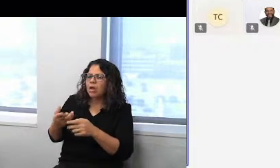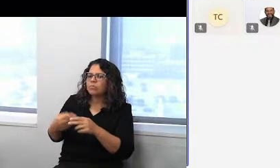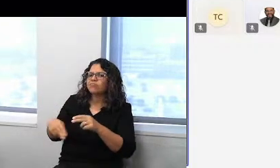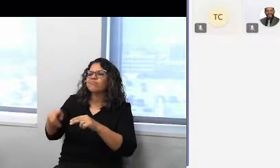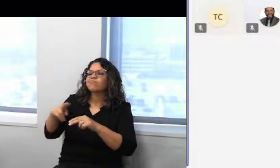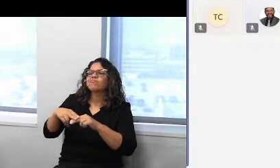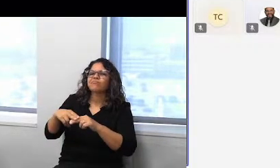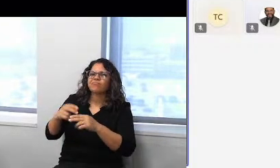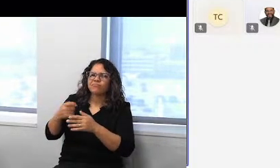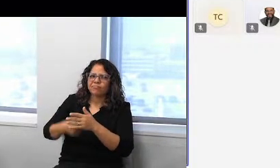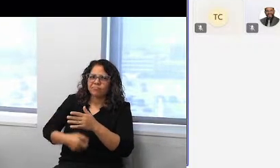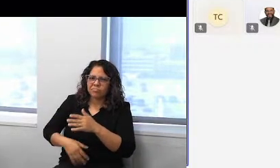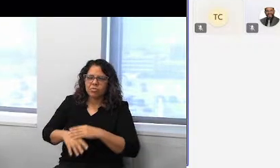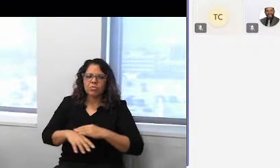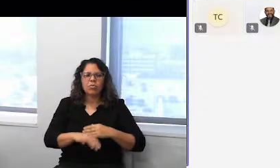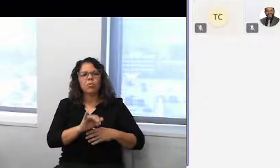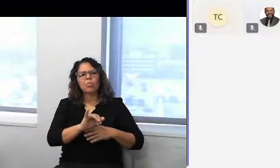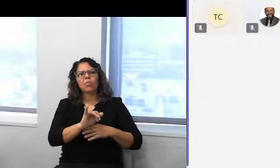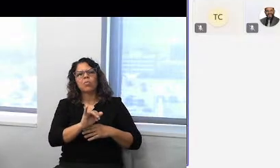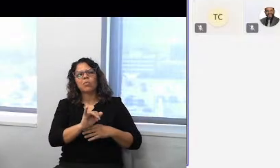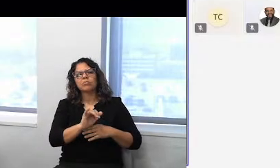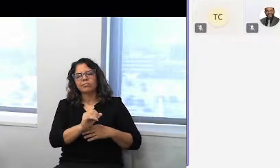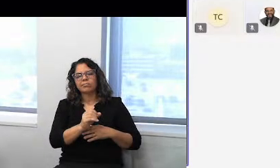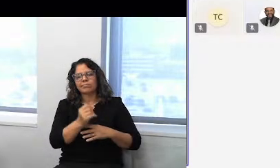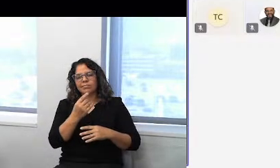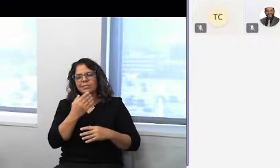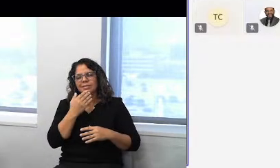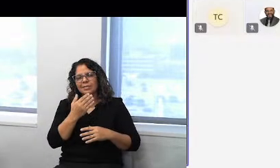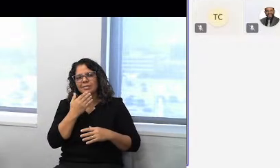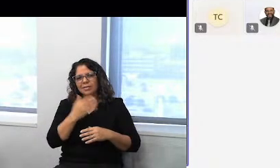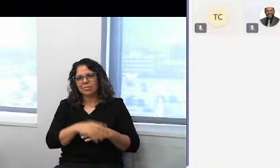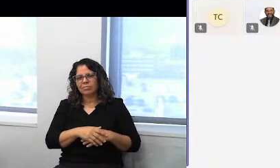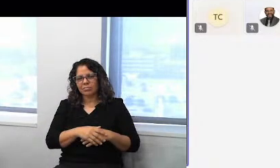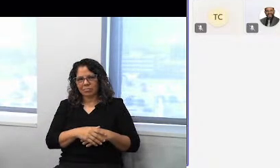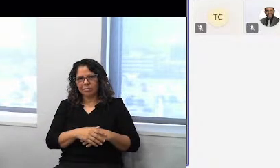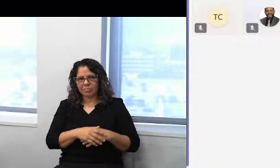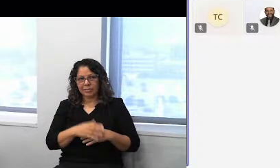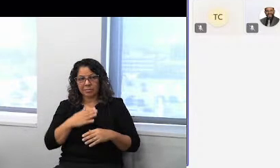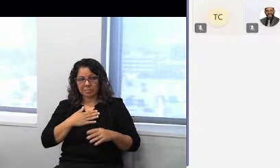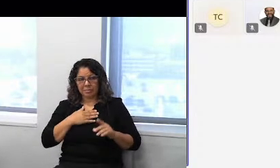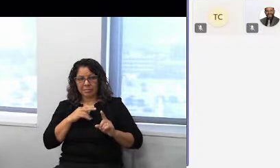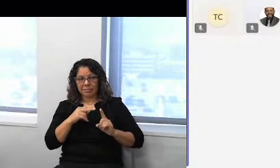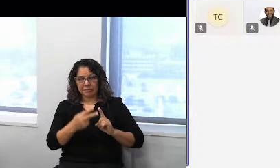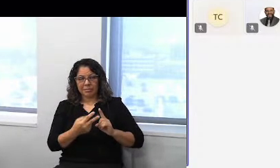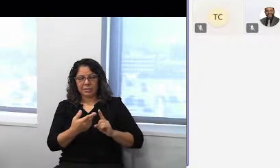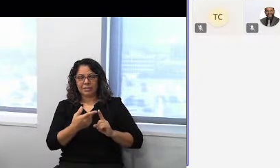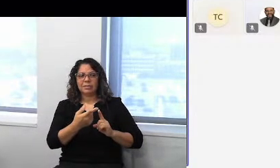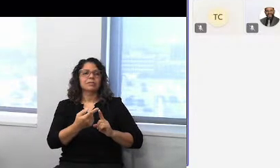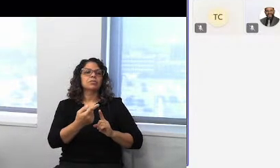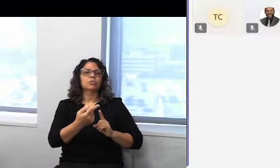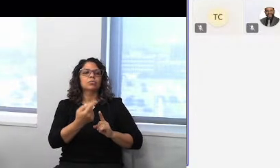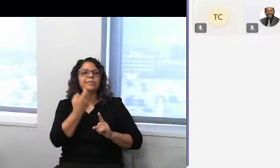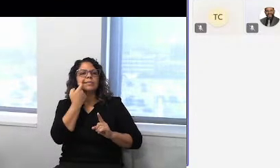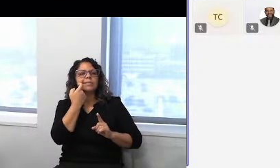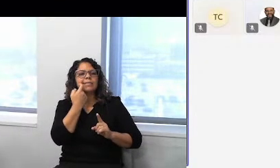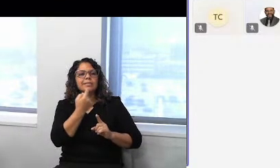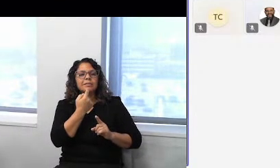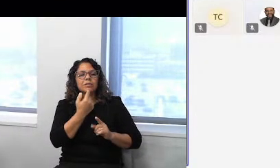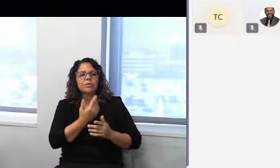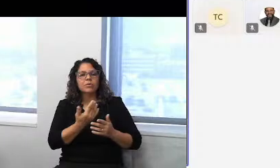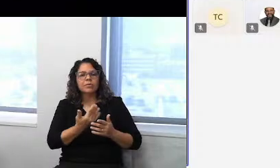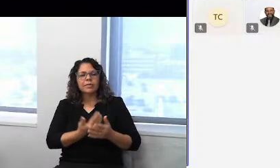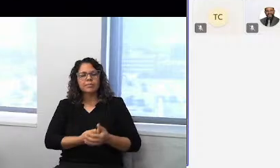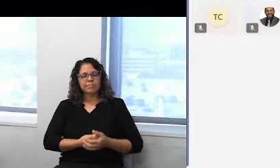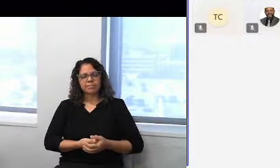to, because you're asking from an Mhm. engineering No, I know. Thank you. What you stated operational